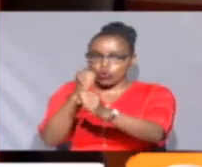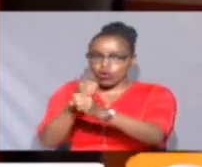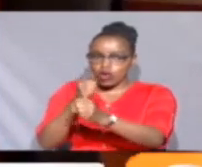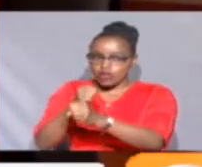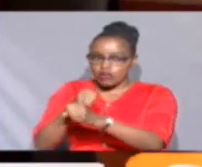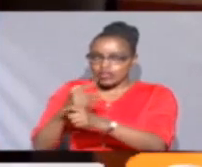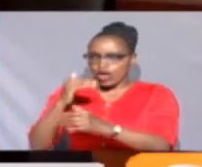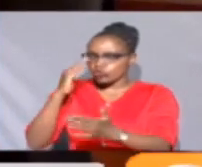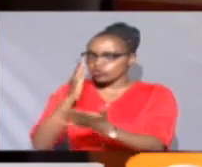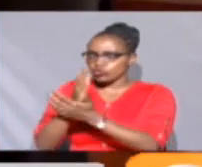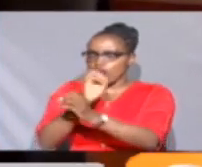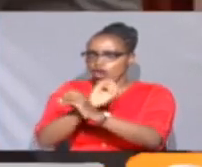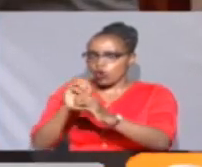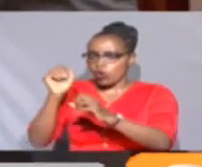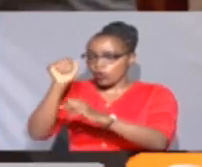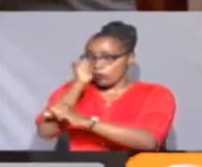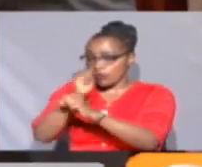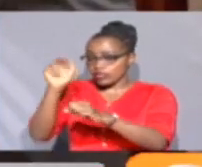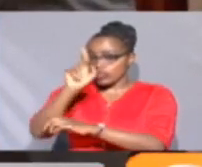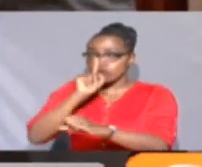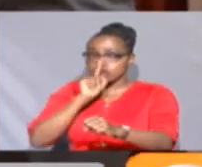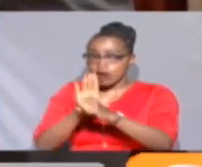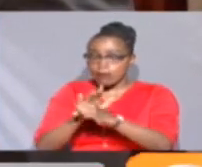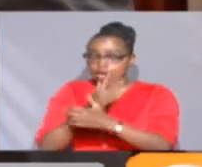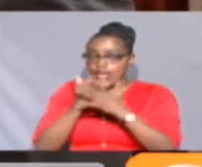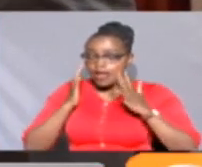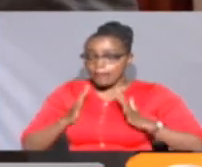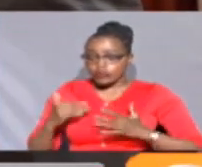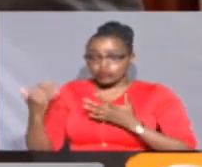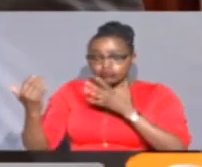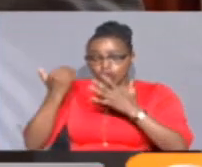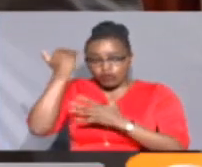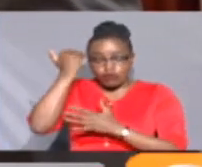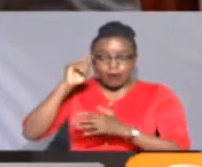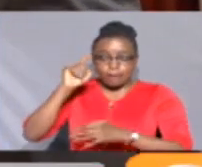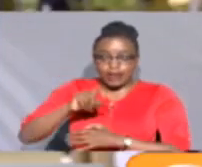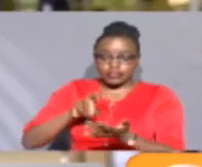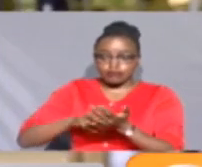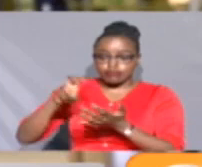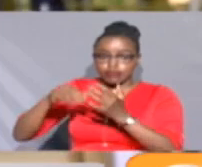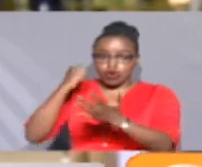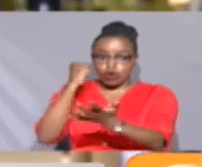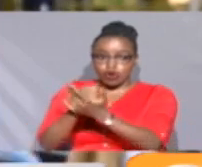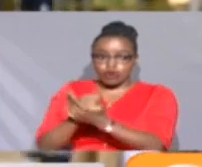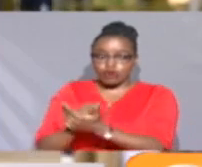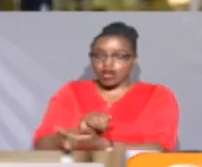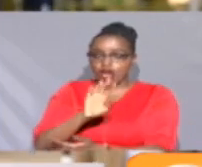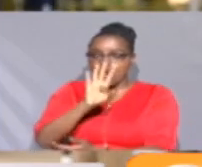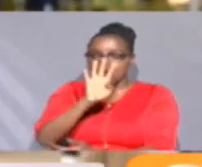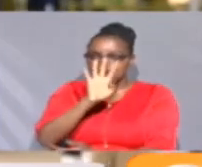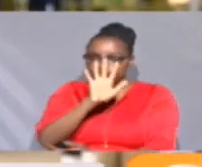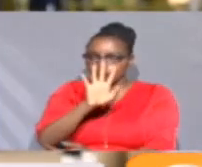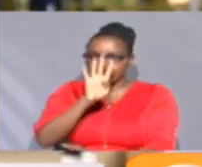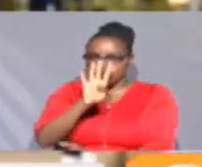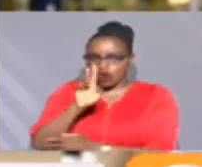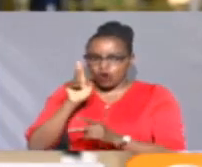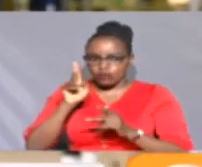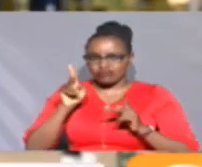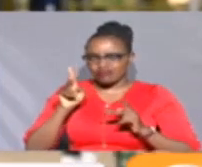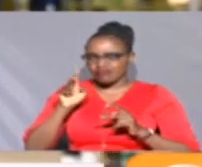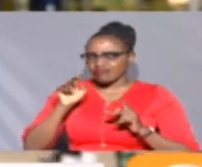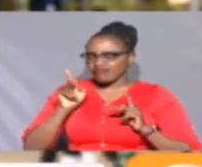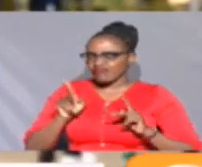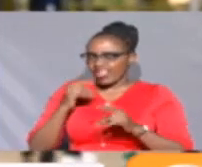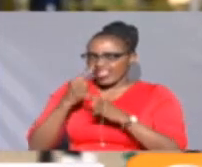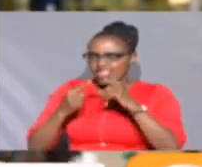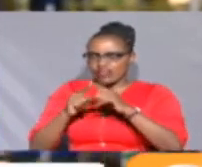uncertain, given President Kenyatta's promise that anyone arraigned must leave office. For 54 years, the occupants of the office behind me